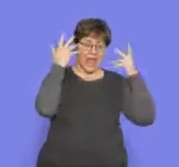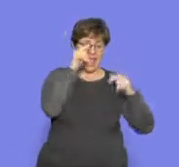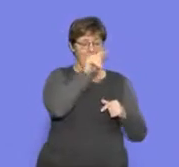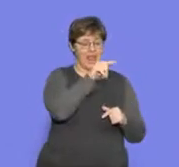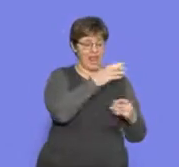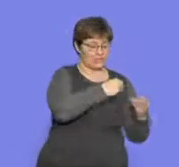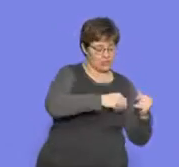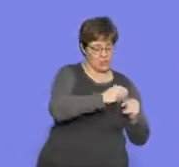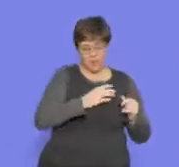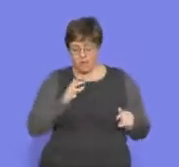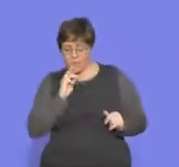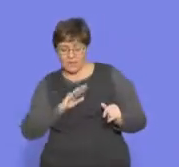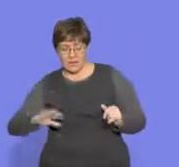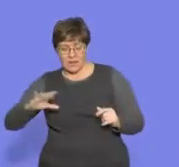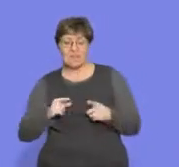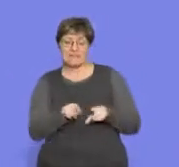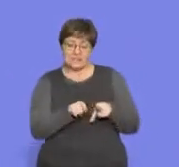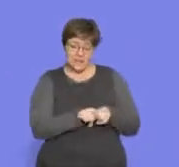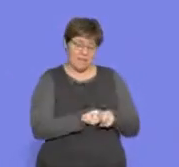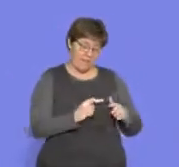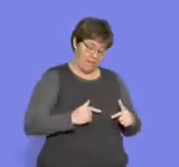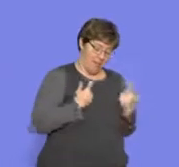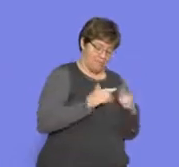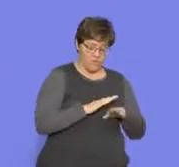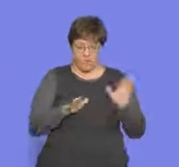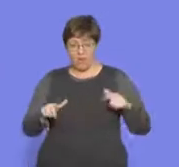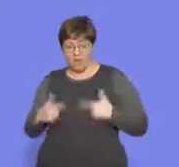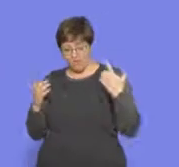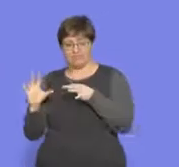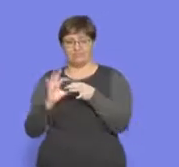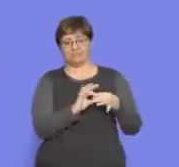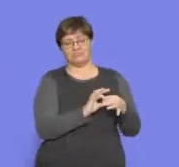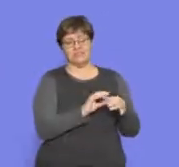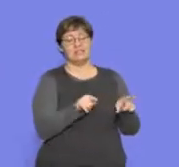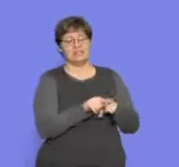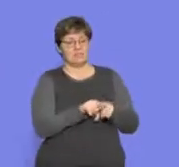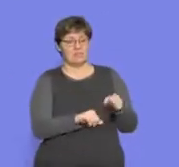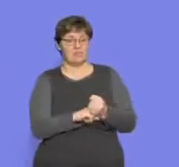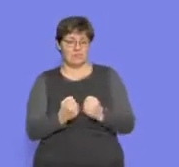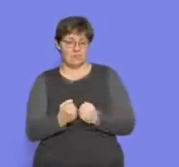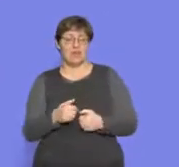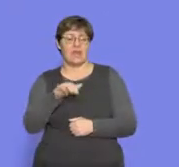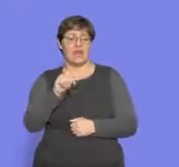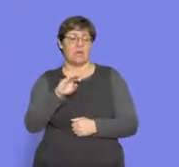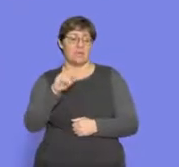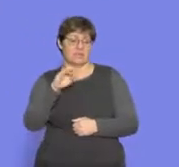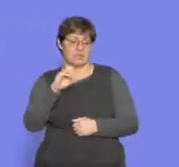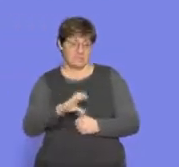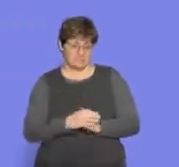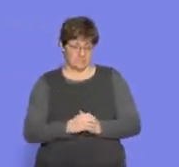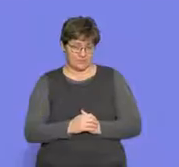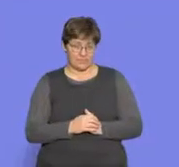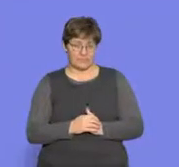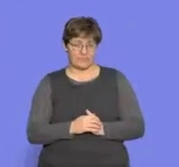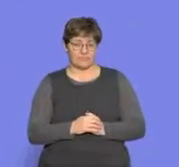an interdependence between the living components and the non-living components, which we refer to as the abiotic factors.